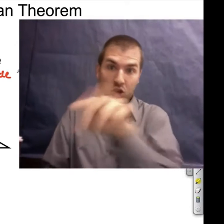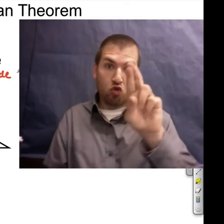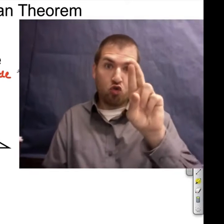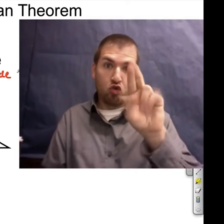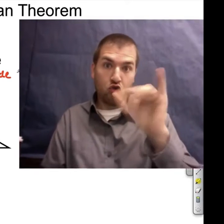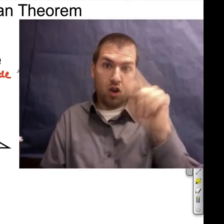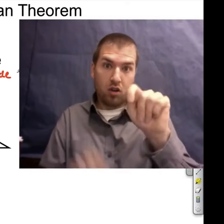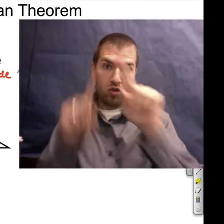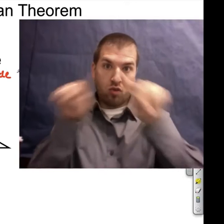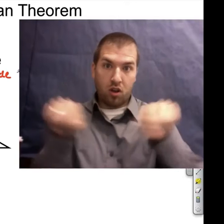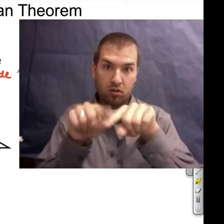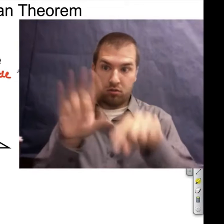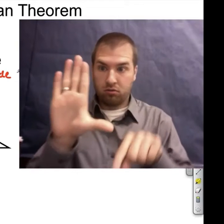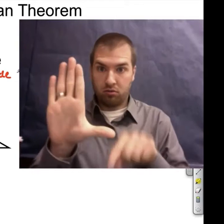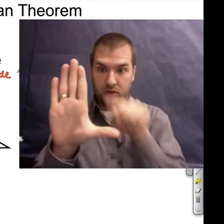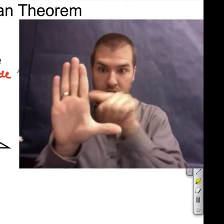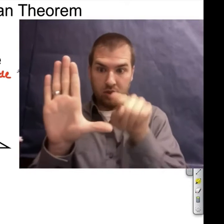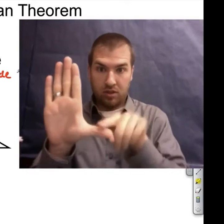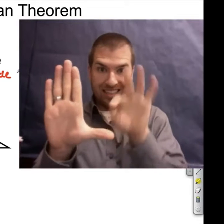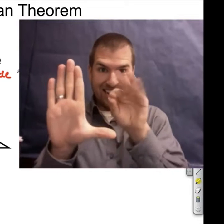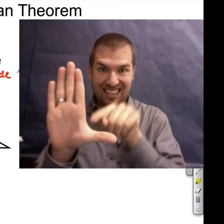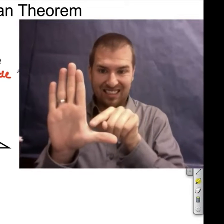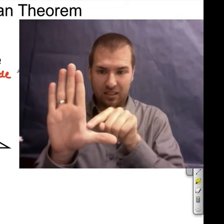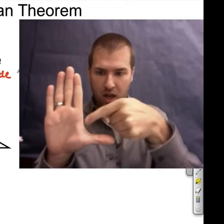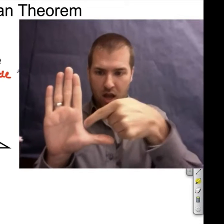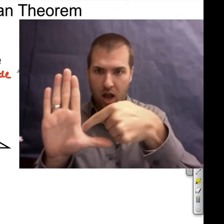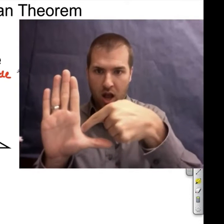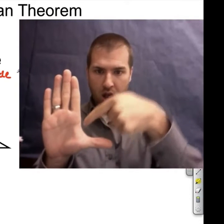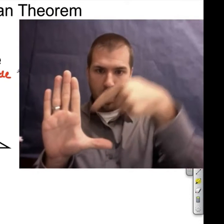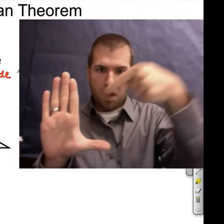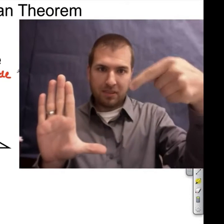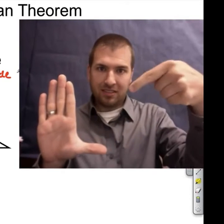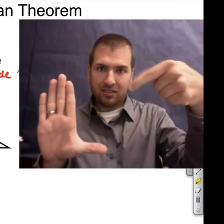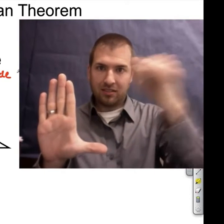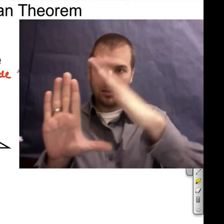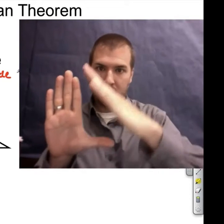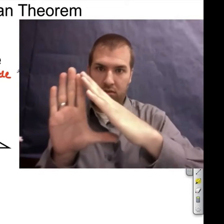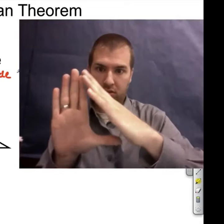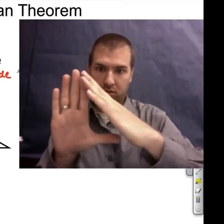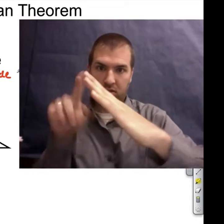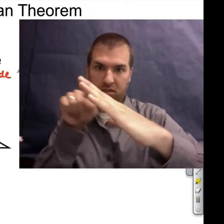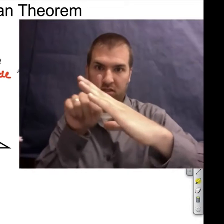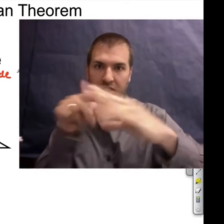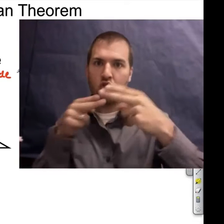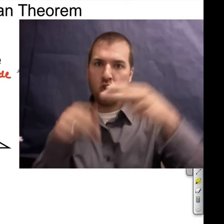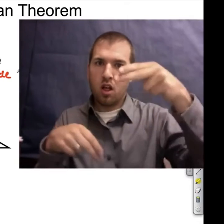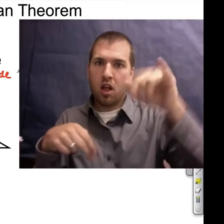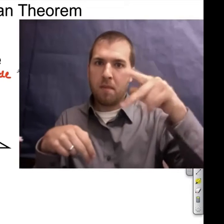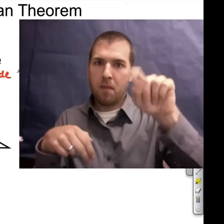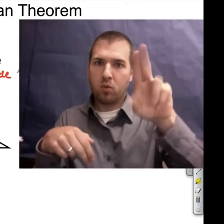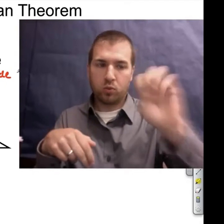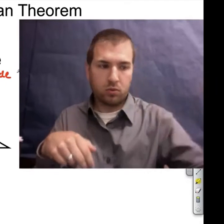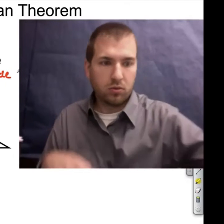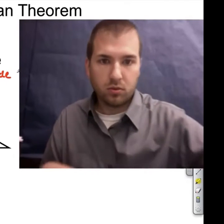So any triangle where it has the longest side, that's going to be the hypotenuse. So then always opposite. It's also always opposite